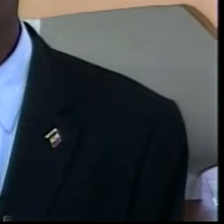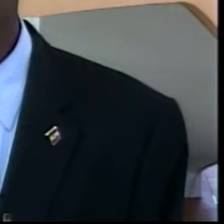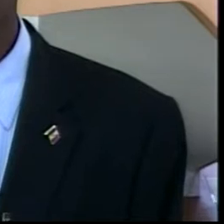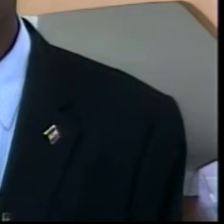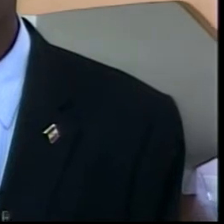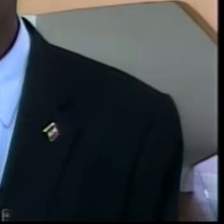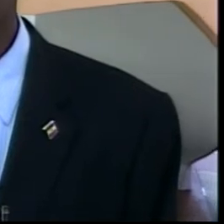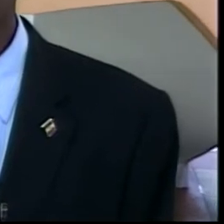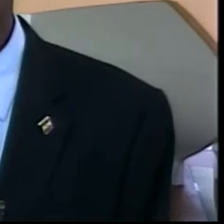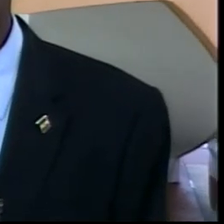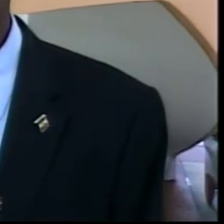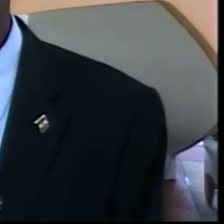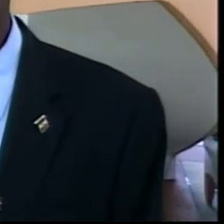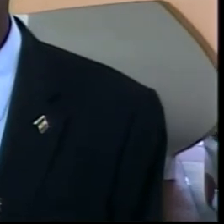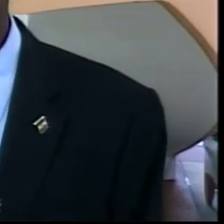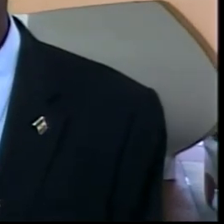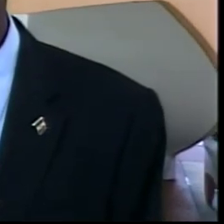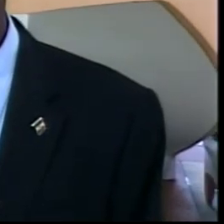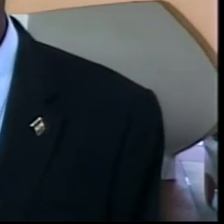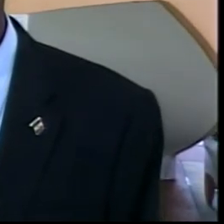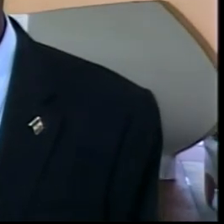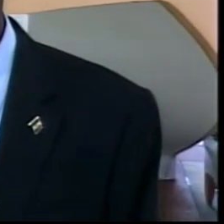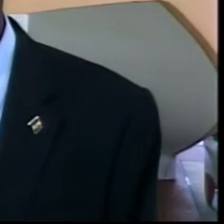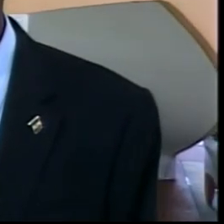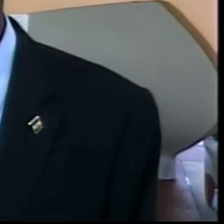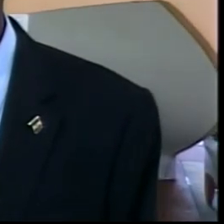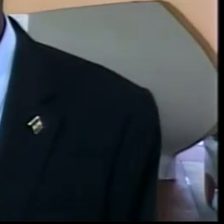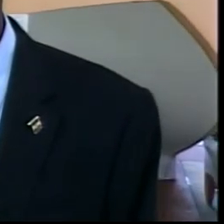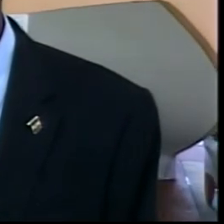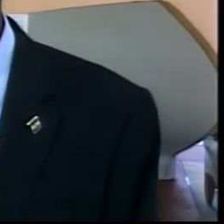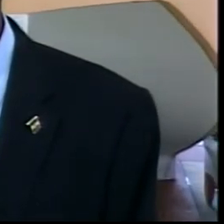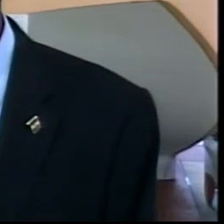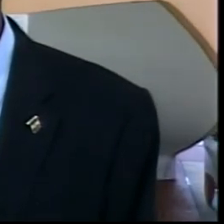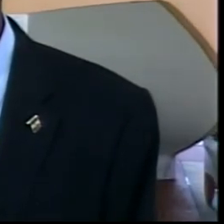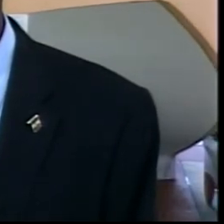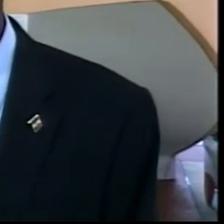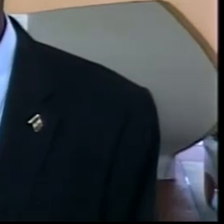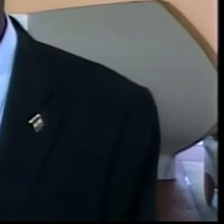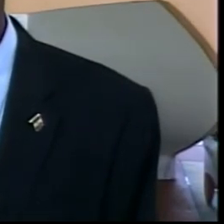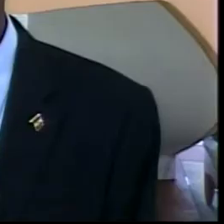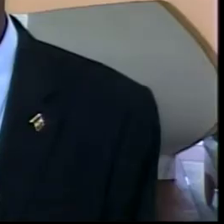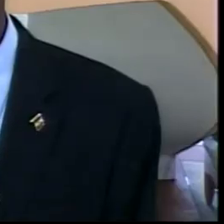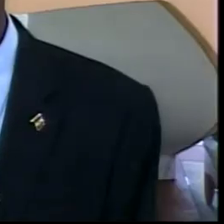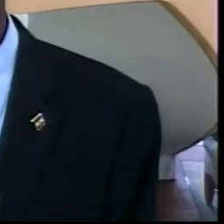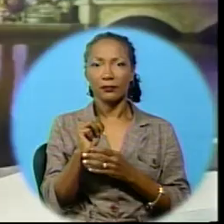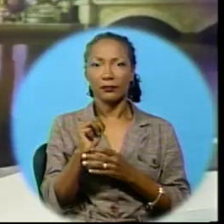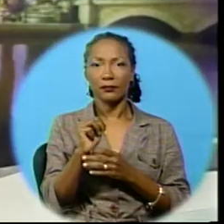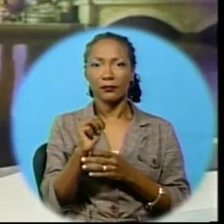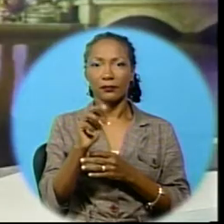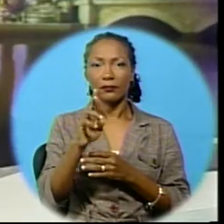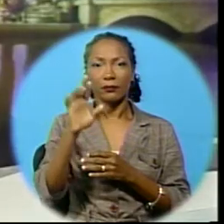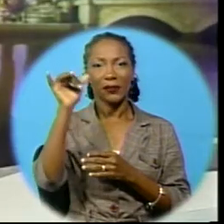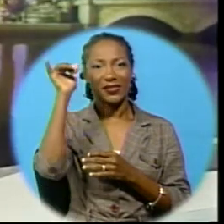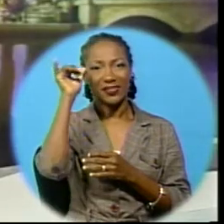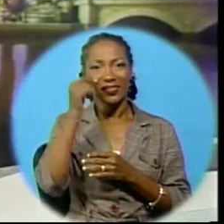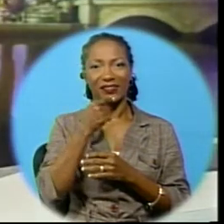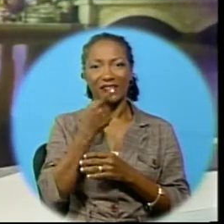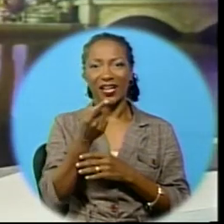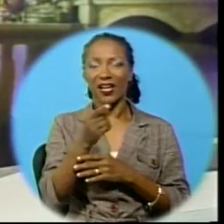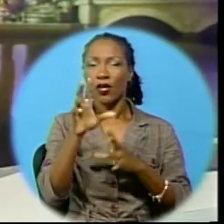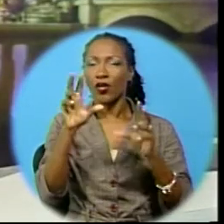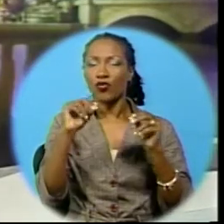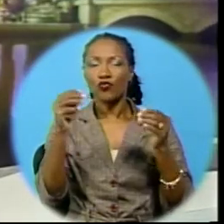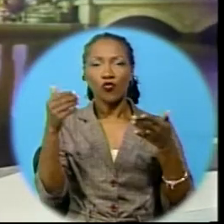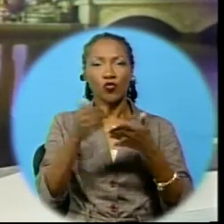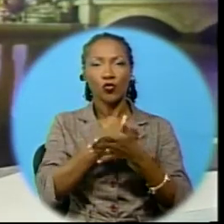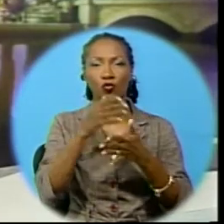exchange. So we should finish this year with our performance being better than last year. Mr. Yard also